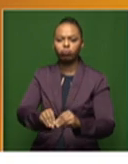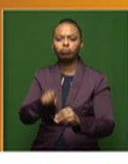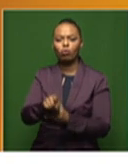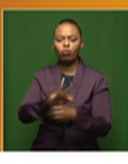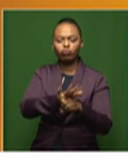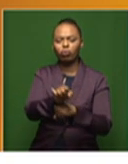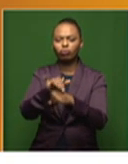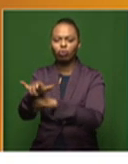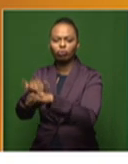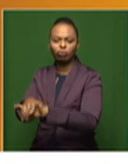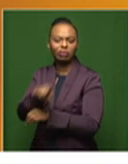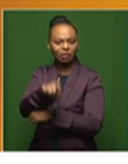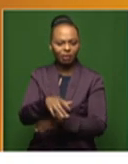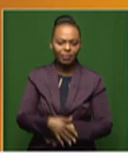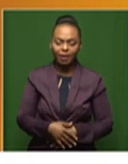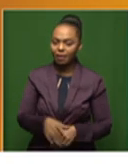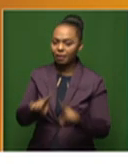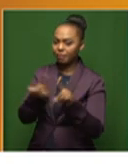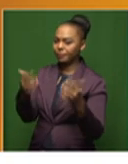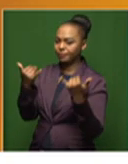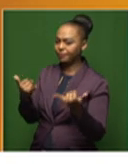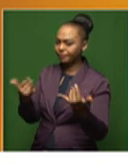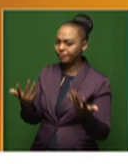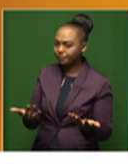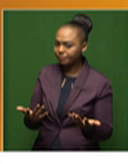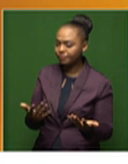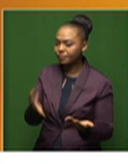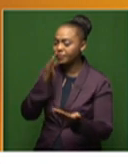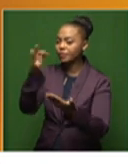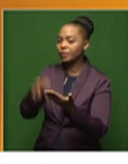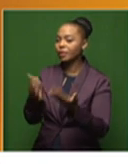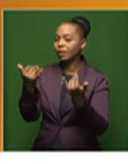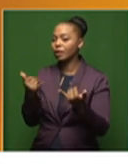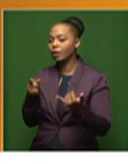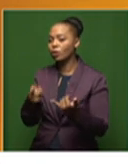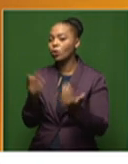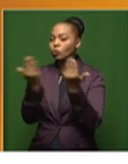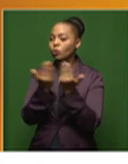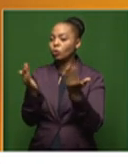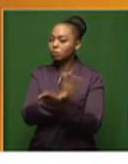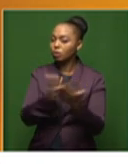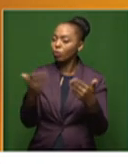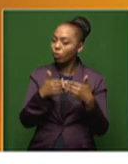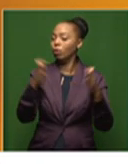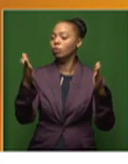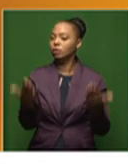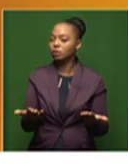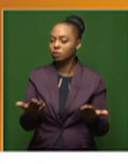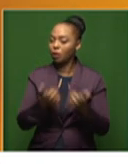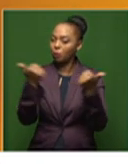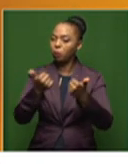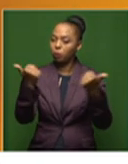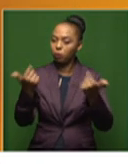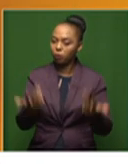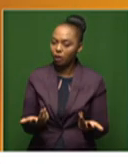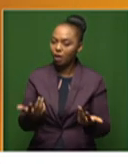forward now, MEC? Because the horse has, for all intents and purposes, bolted. Schools have opened this morning. So we